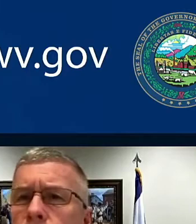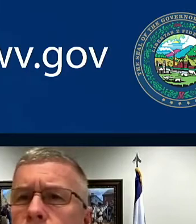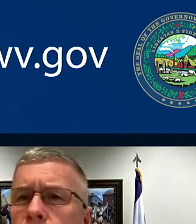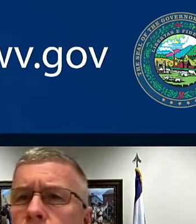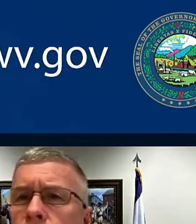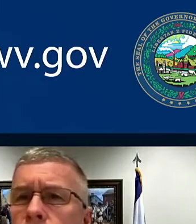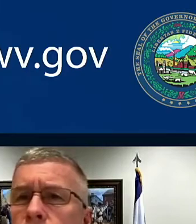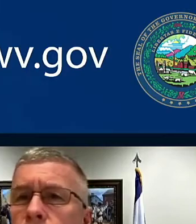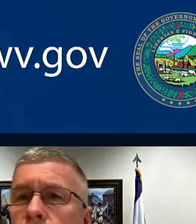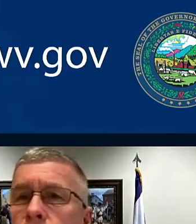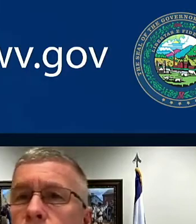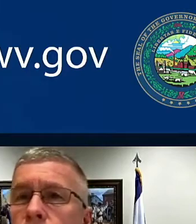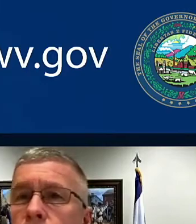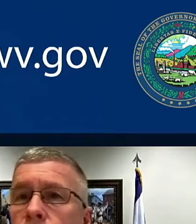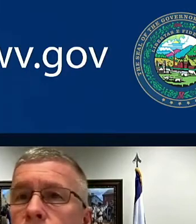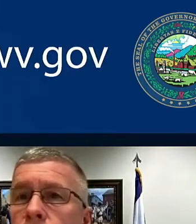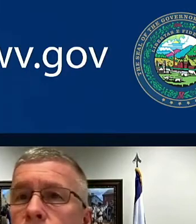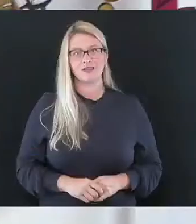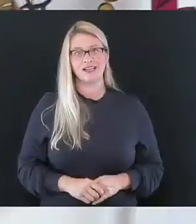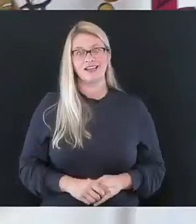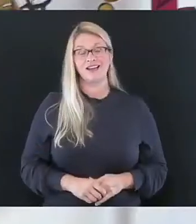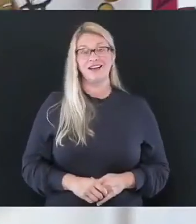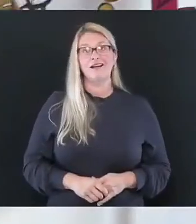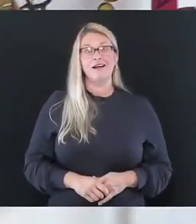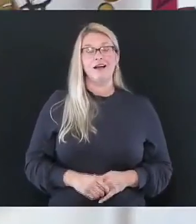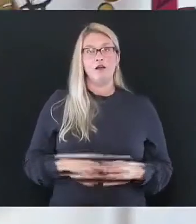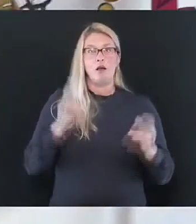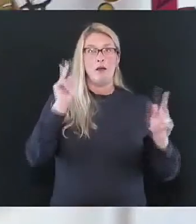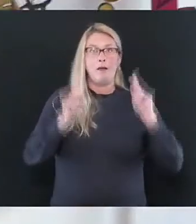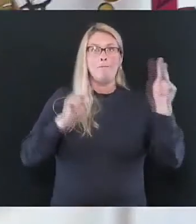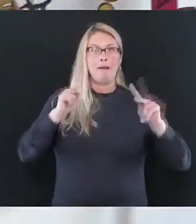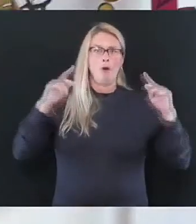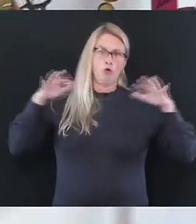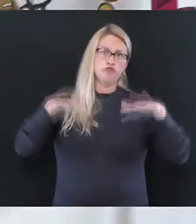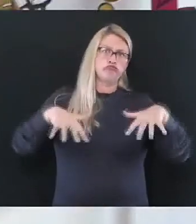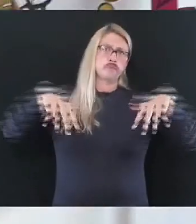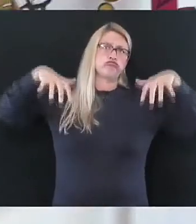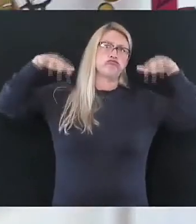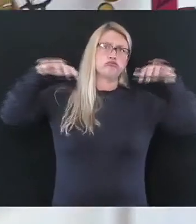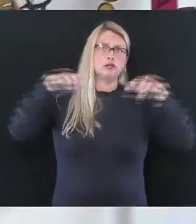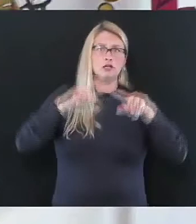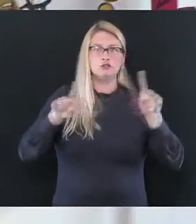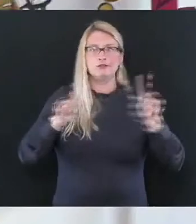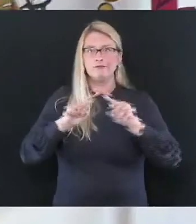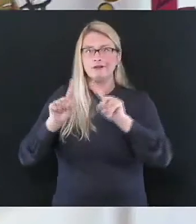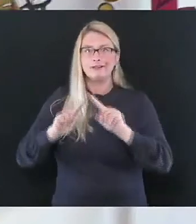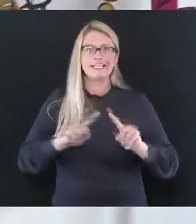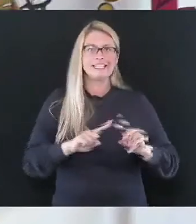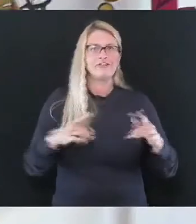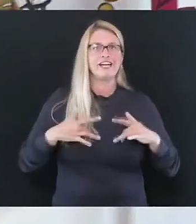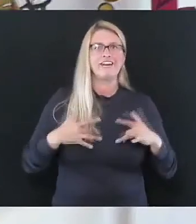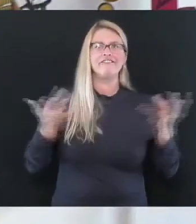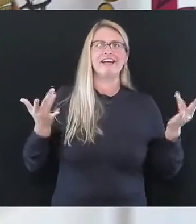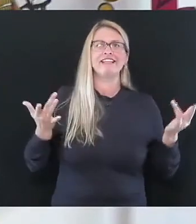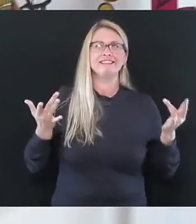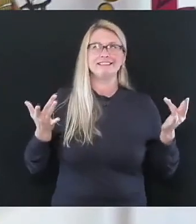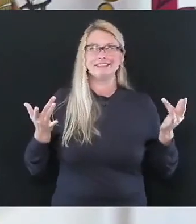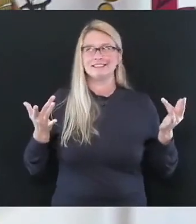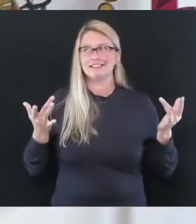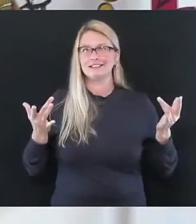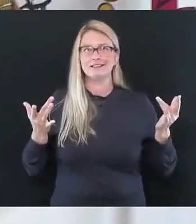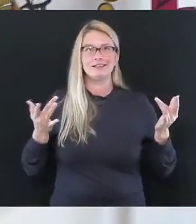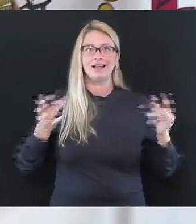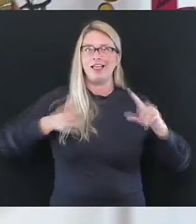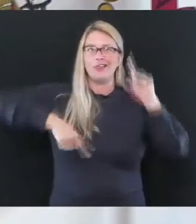Well, you know, the size of the events and the things that people are doing are so